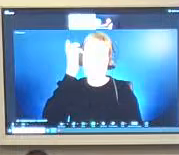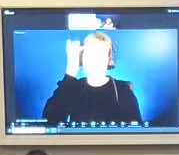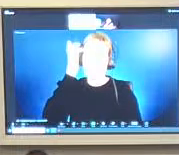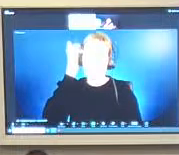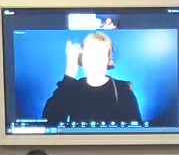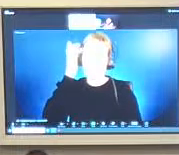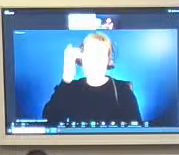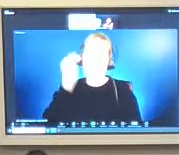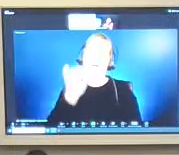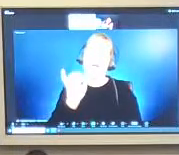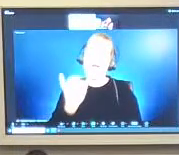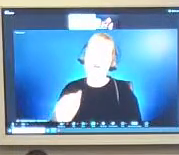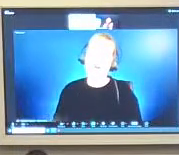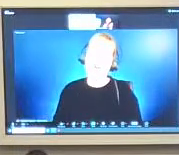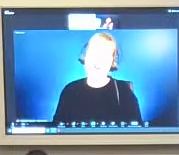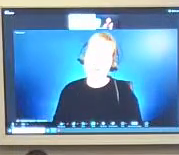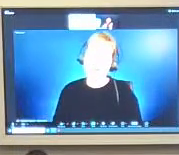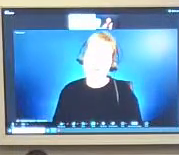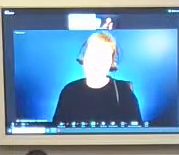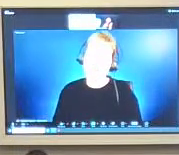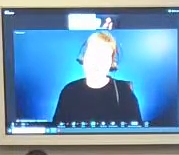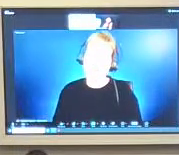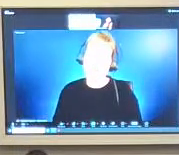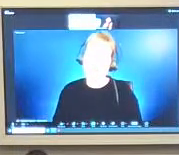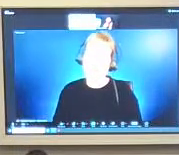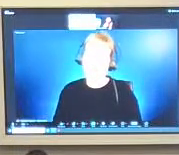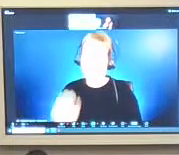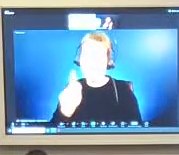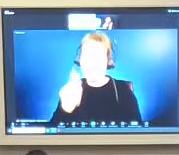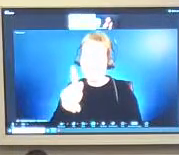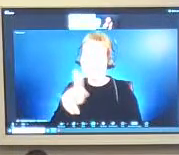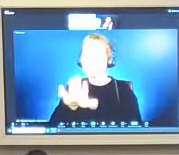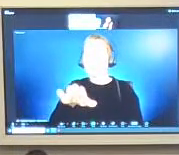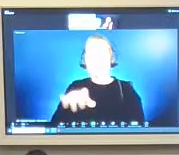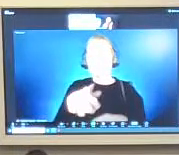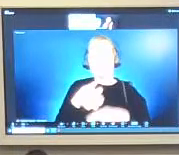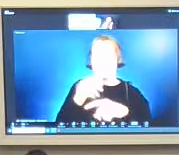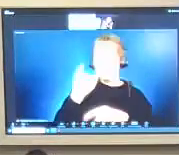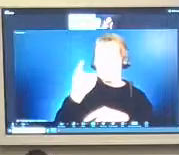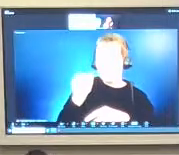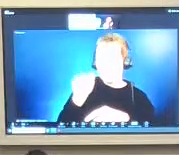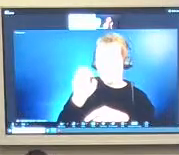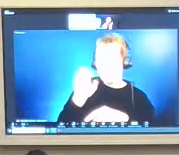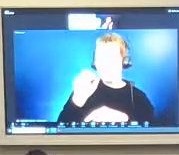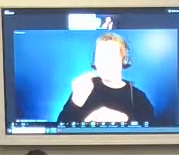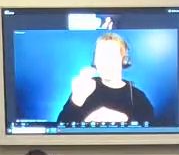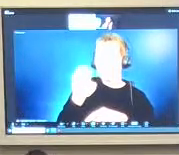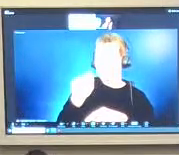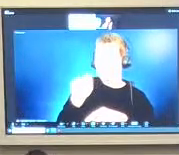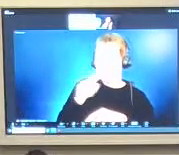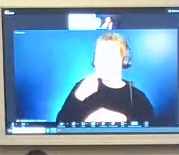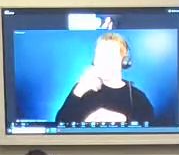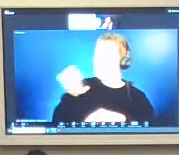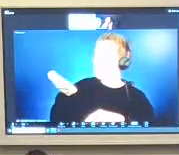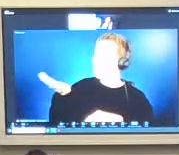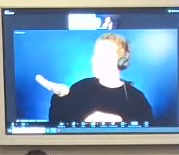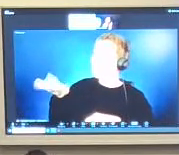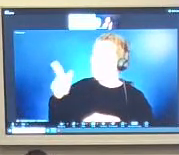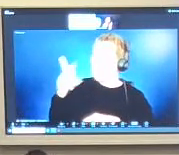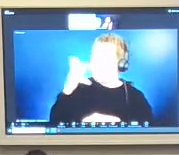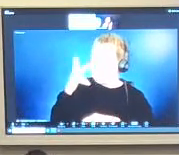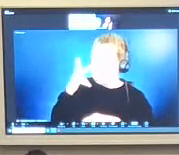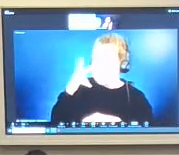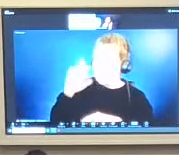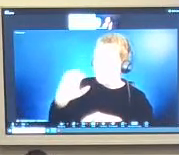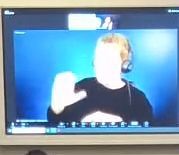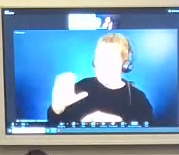next county parks group, see if Saturday will suit them. Okay, They may have trouble getting people to come on Saturday. I'll check with